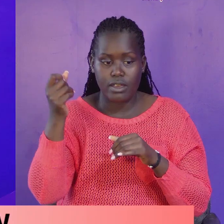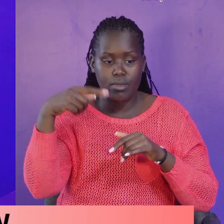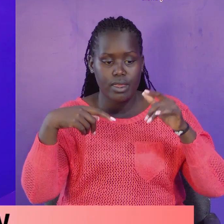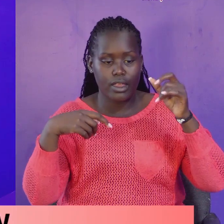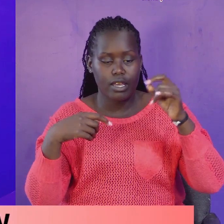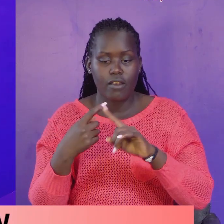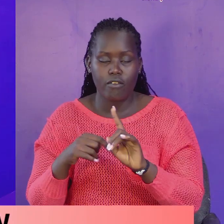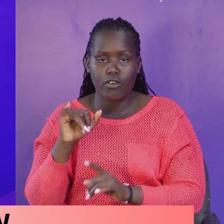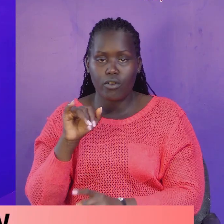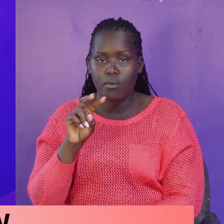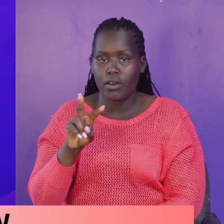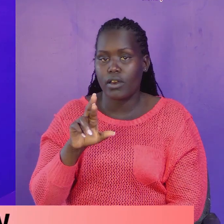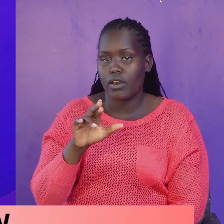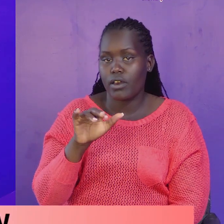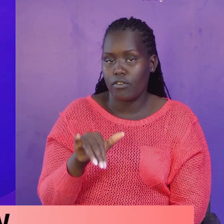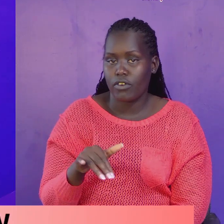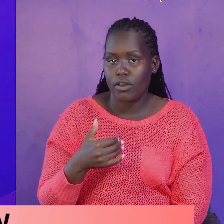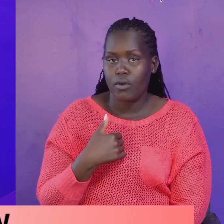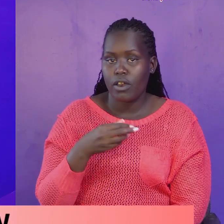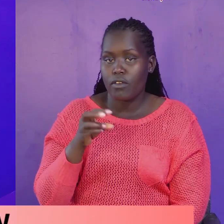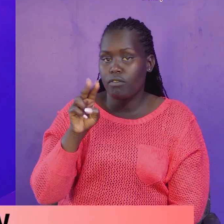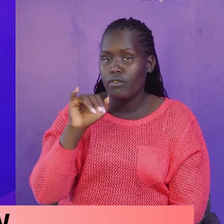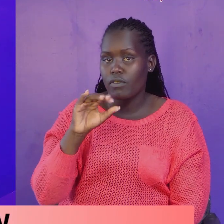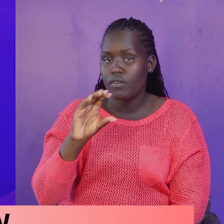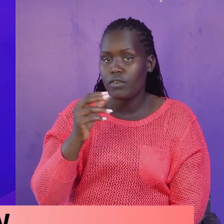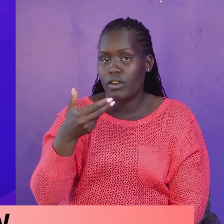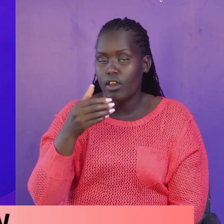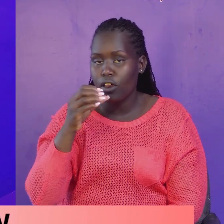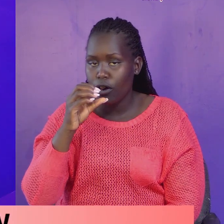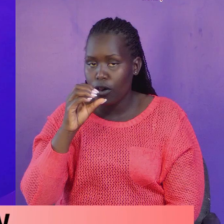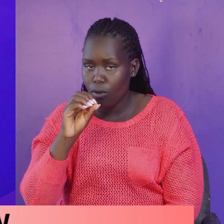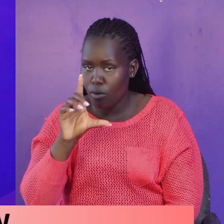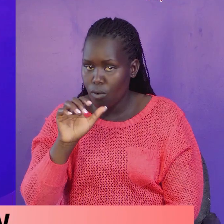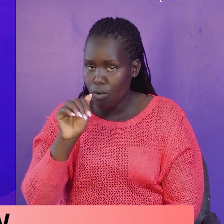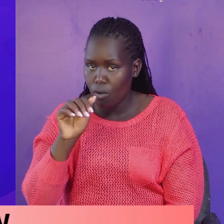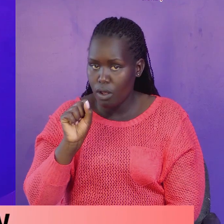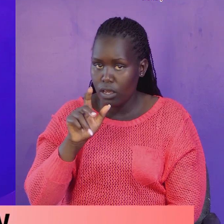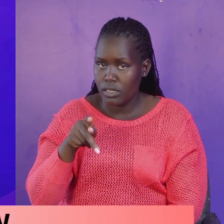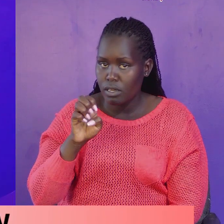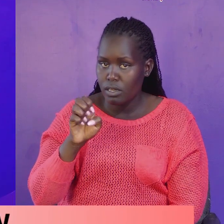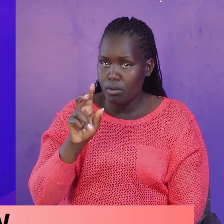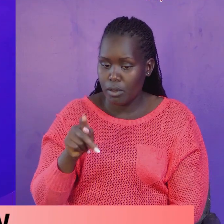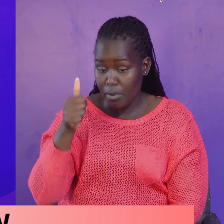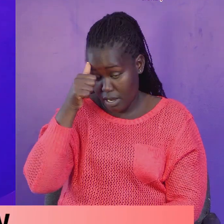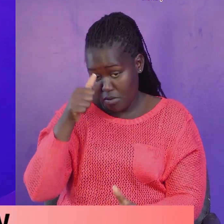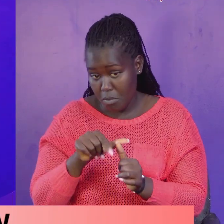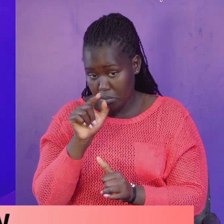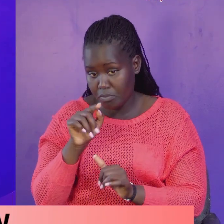We have Amad Diallo. Yeah. We have Nicolas Pepe. Remember, those are wingers.